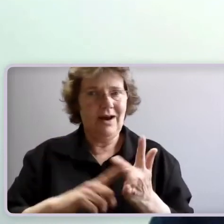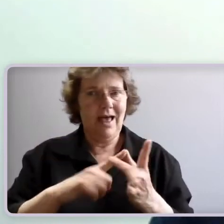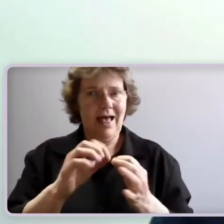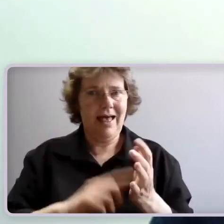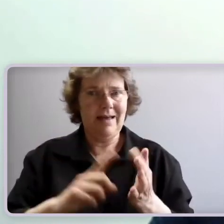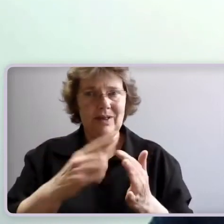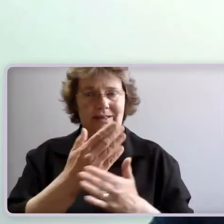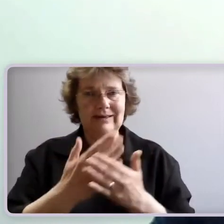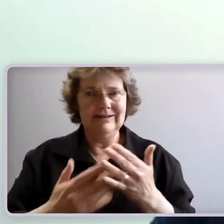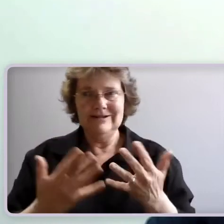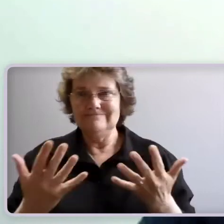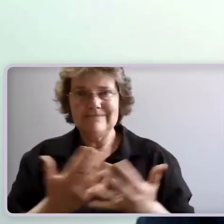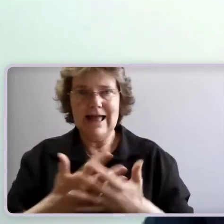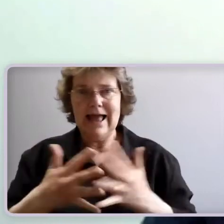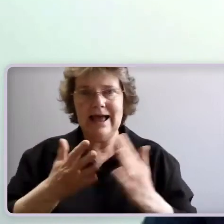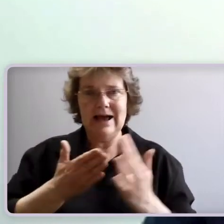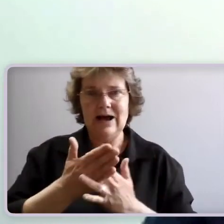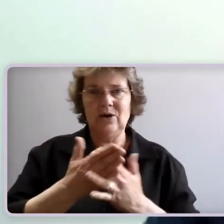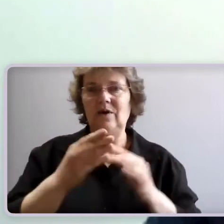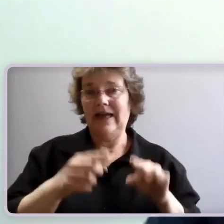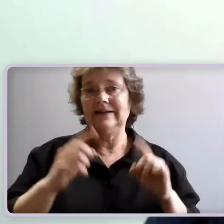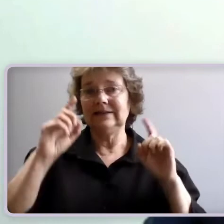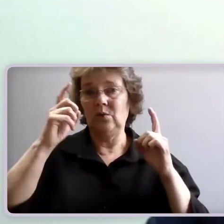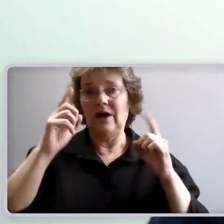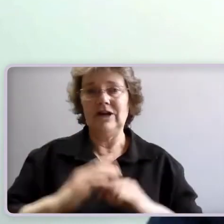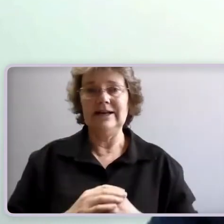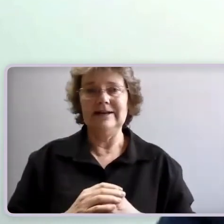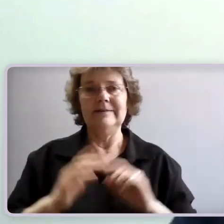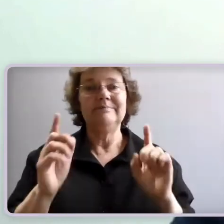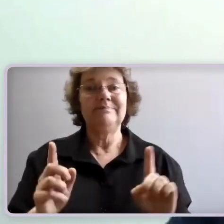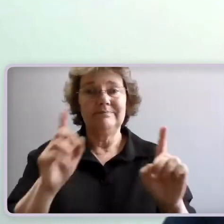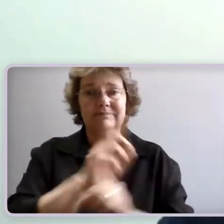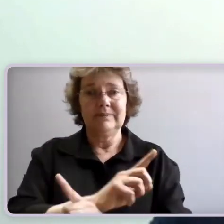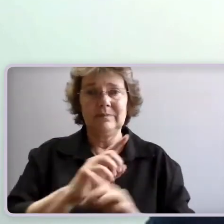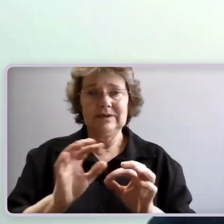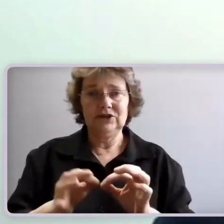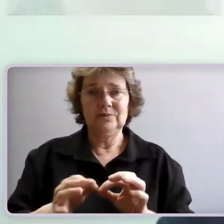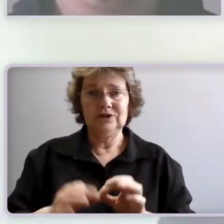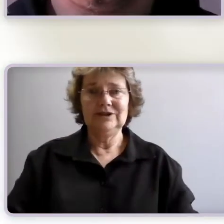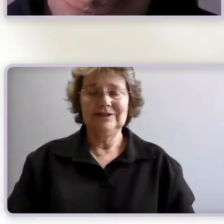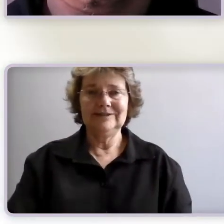big worry, and probably the most worrying thing.